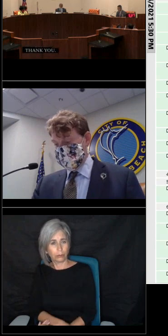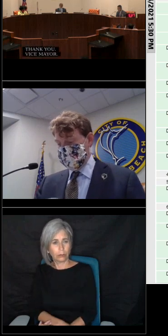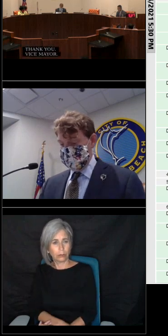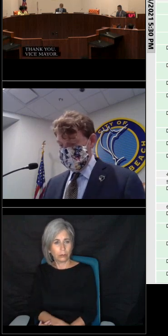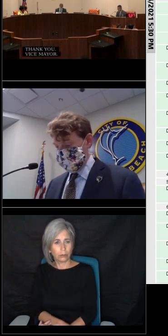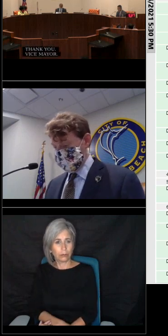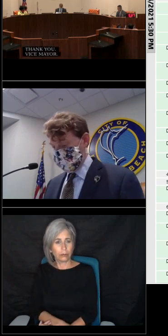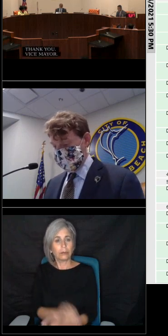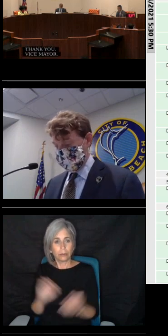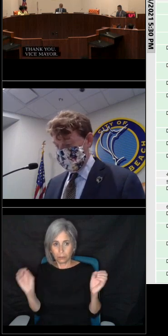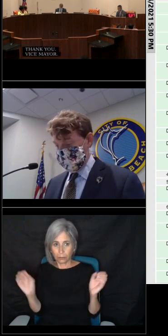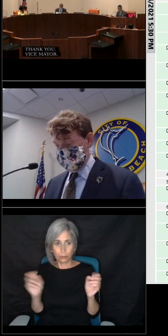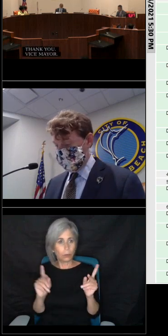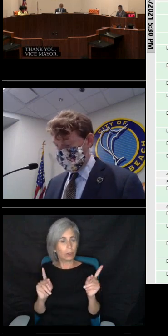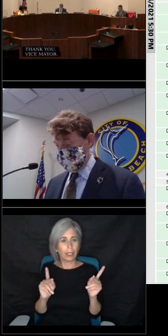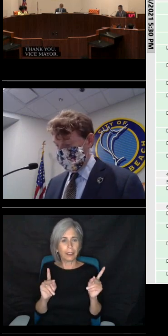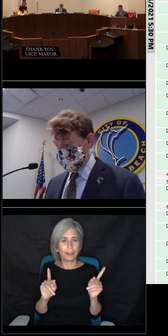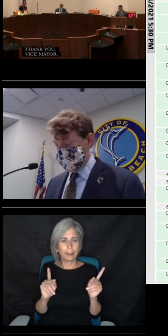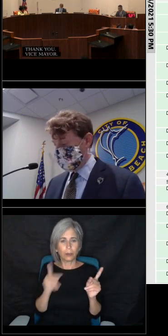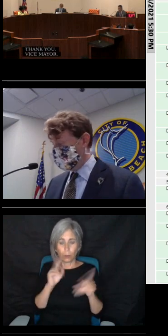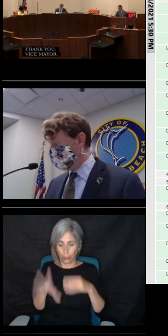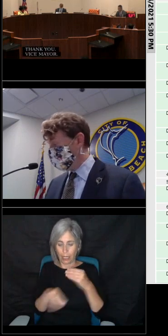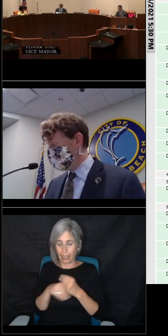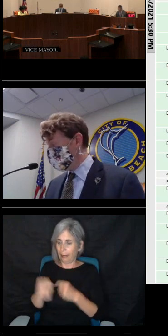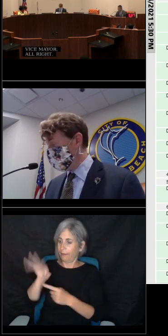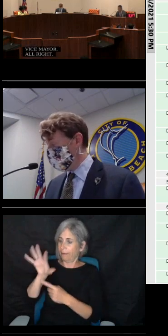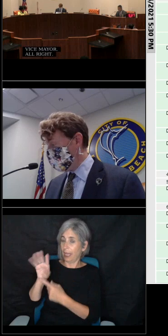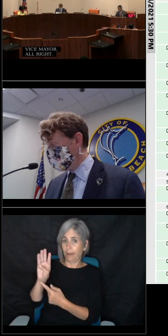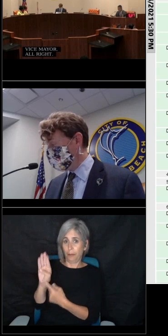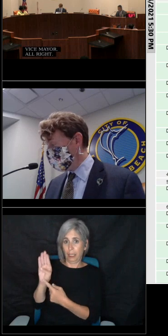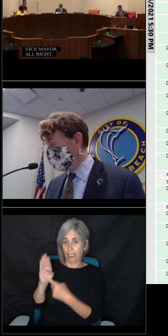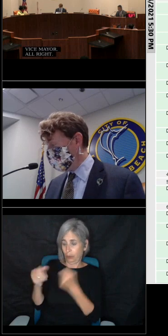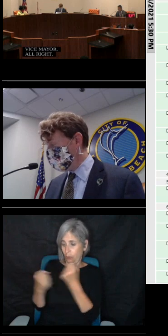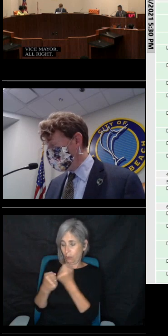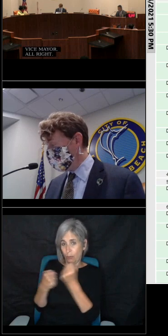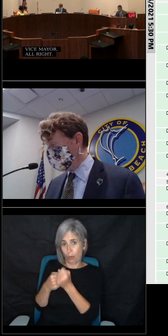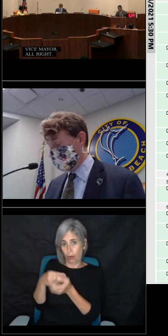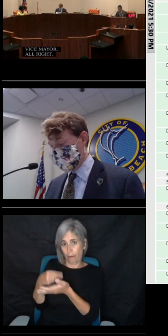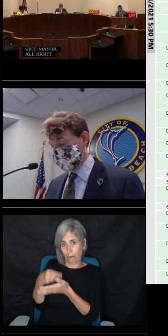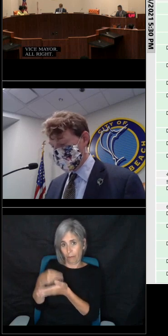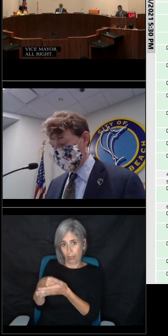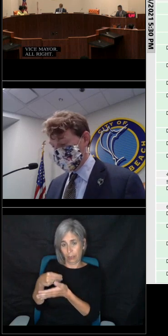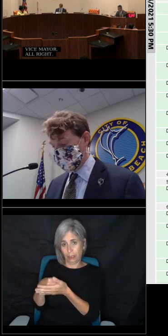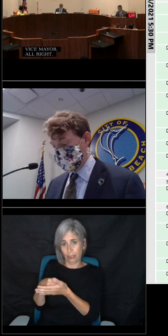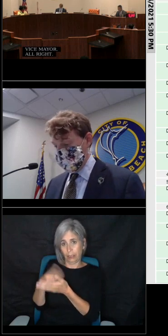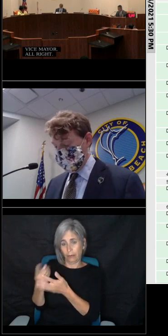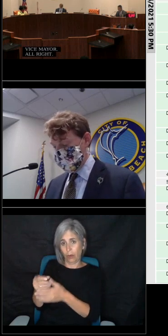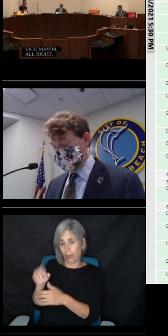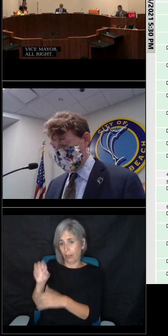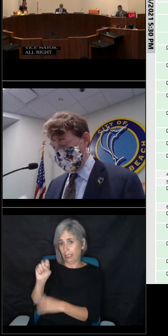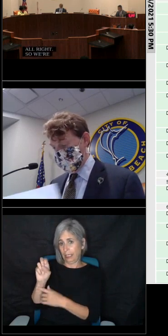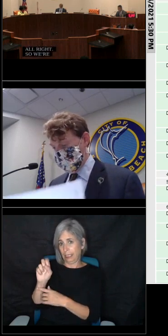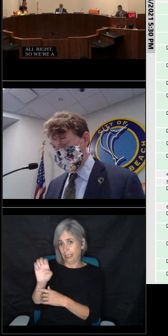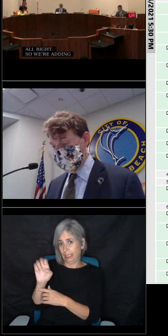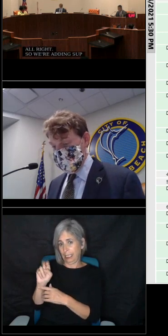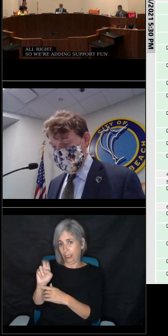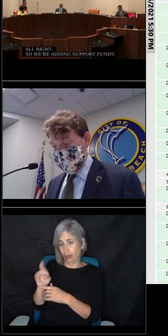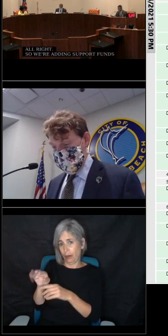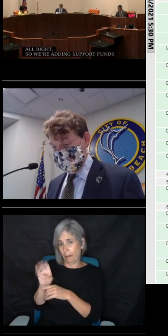All right. So we're adding 5B community support funds to the F. Malcolm Cunningham Senior Bar Association,